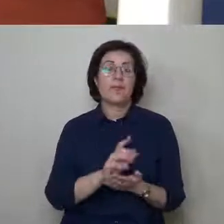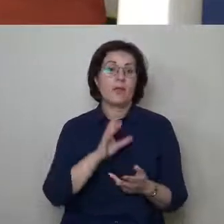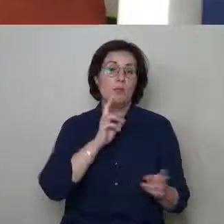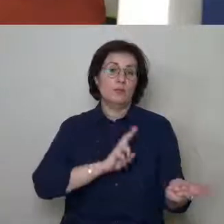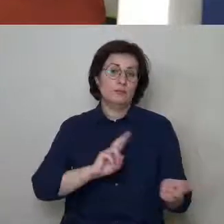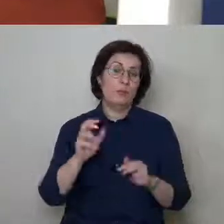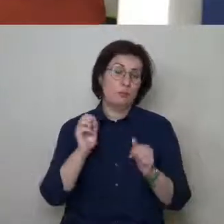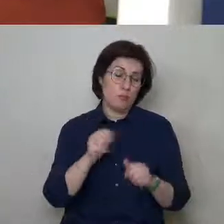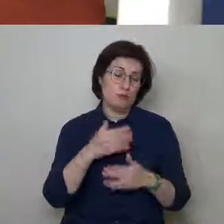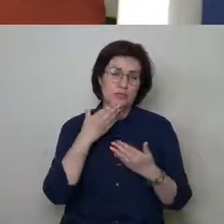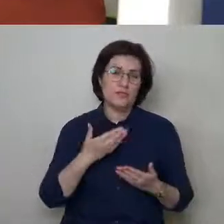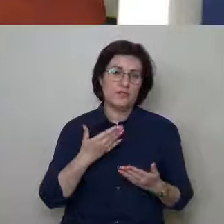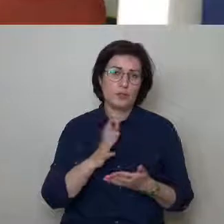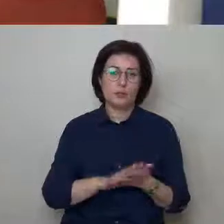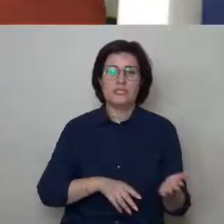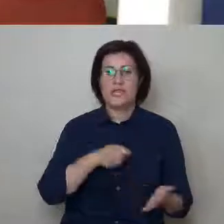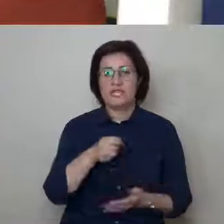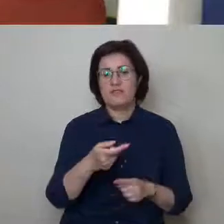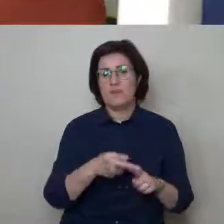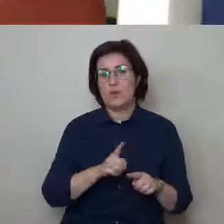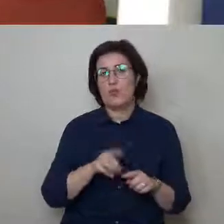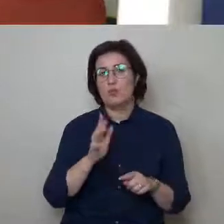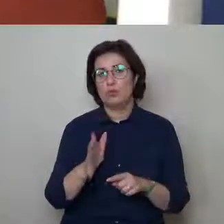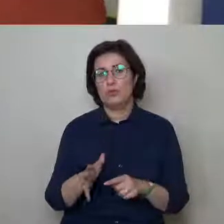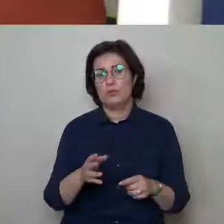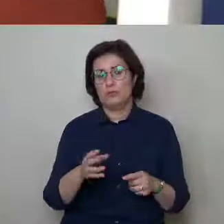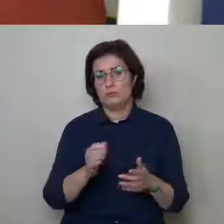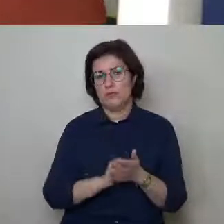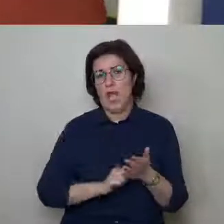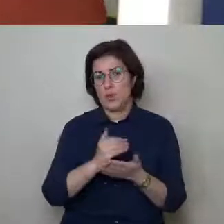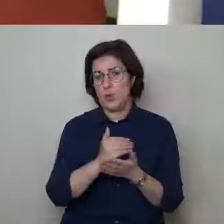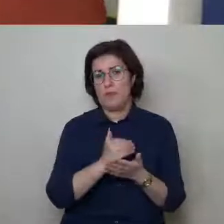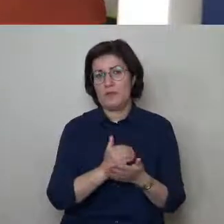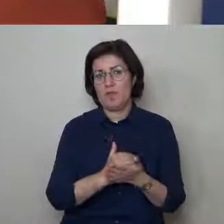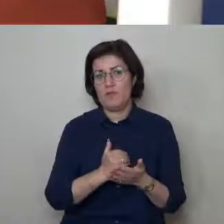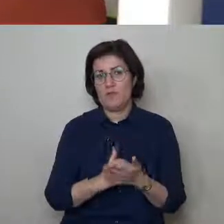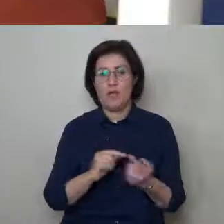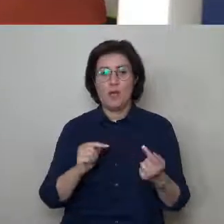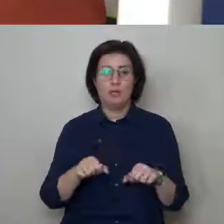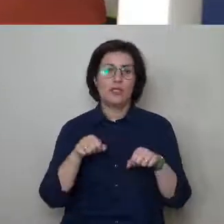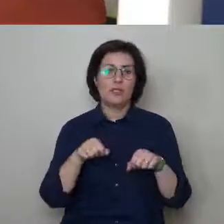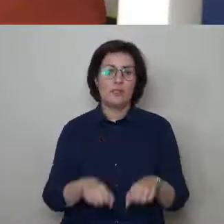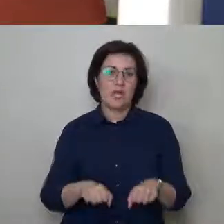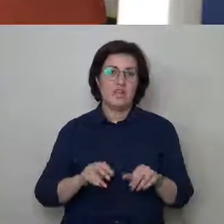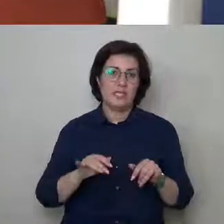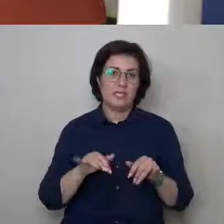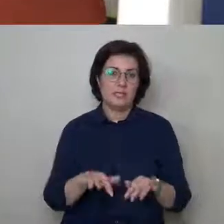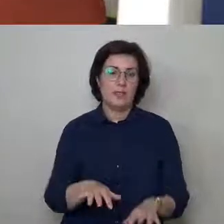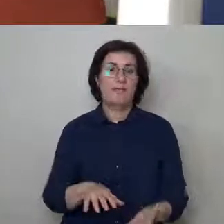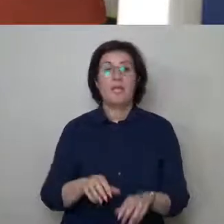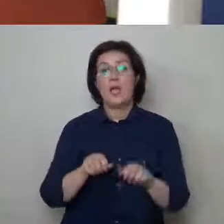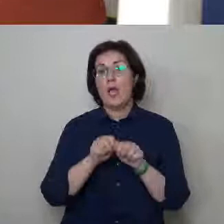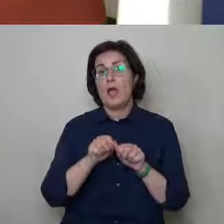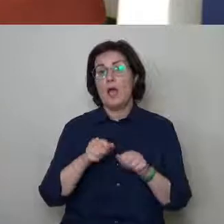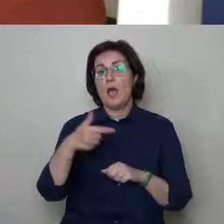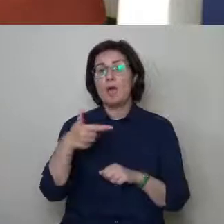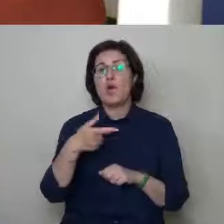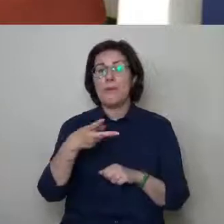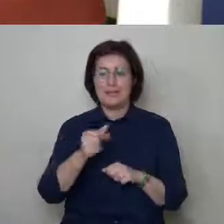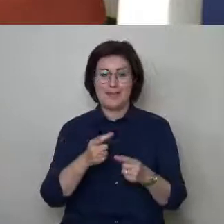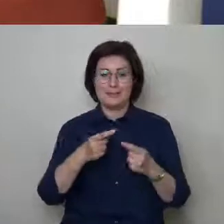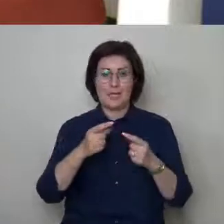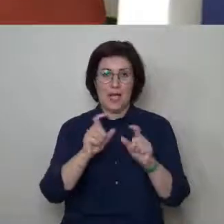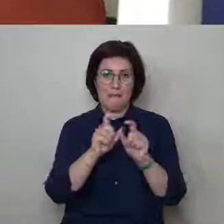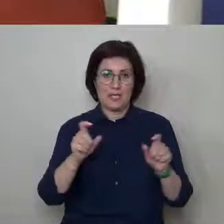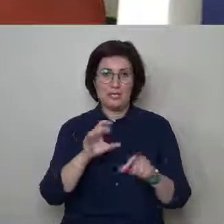applications. One does not even have to launch a complaint, but to send an application which would argument the